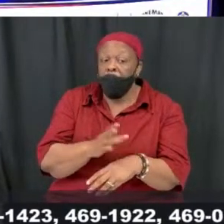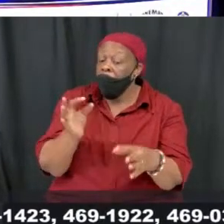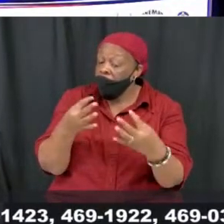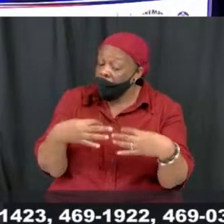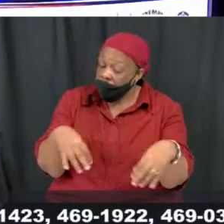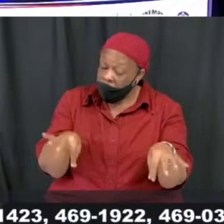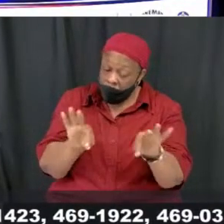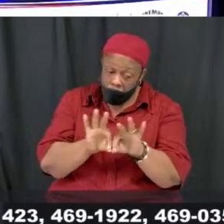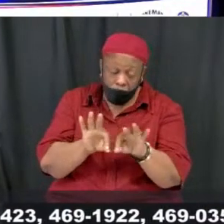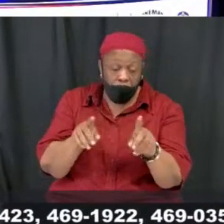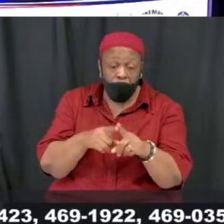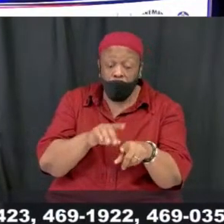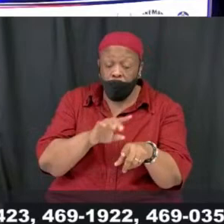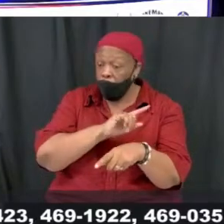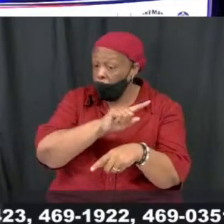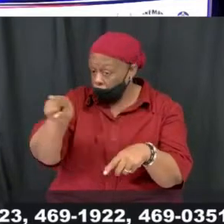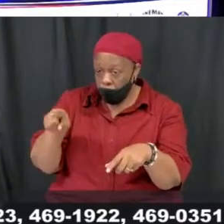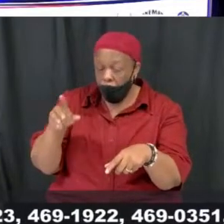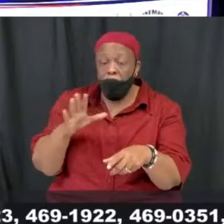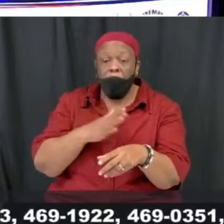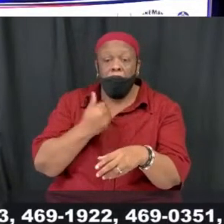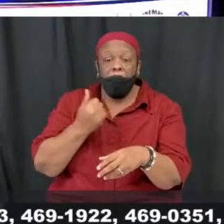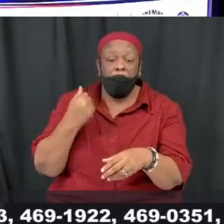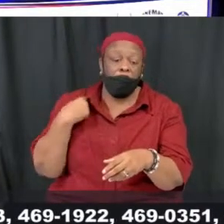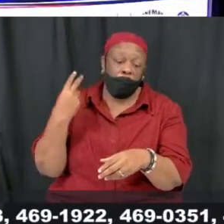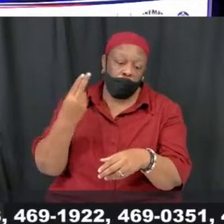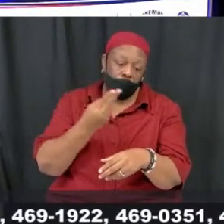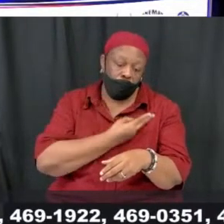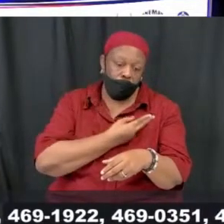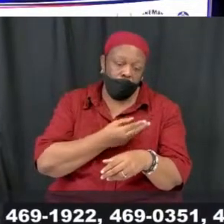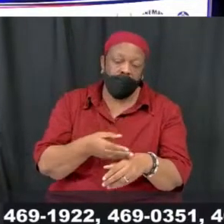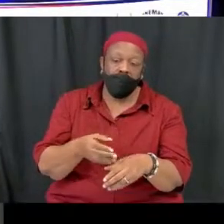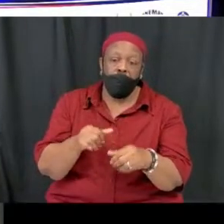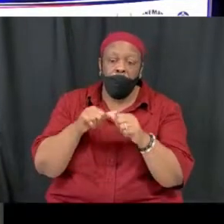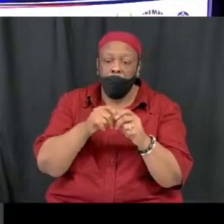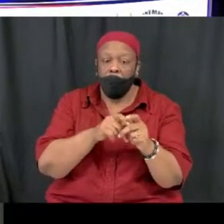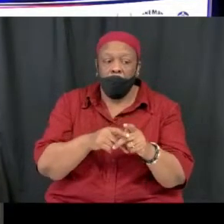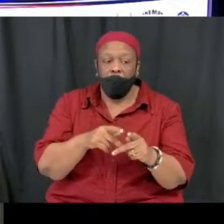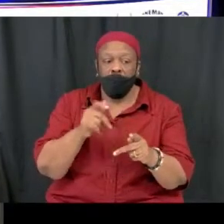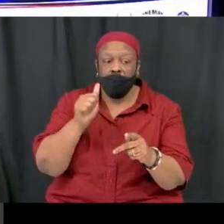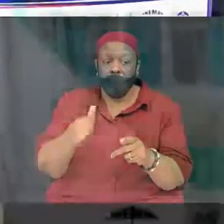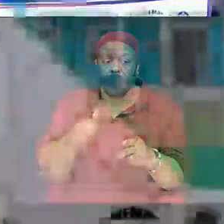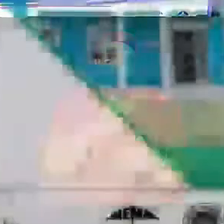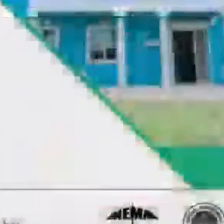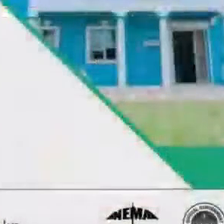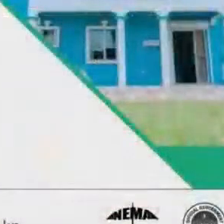it is important to us. Take care next time. I am Les Roy Williams.